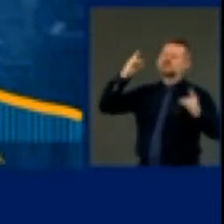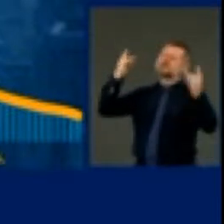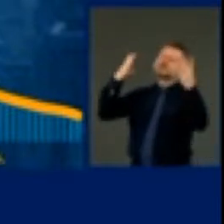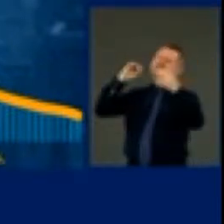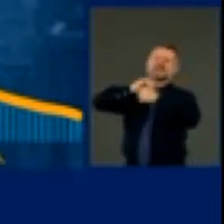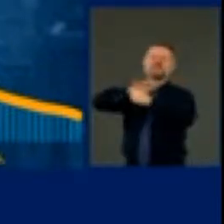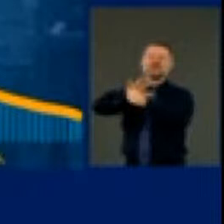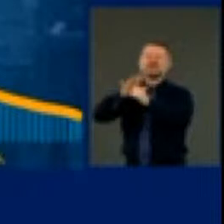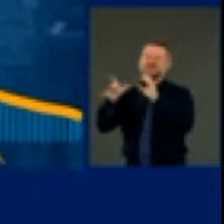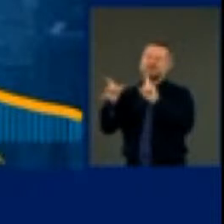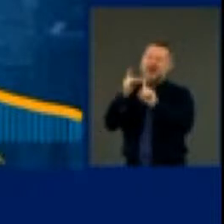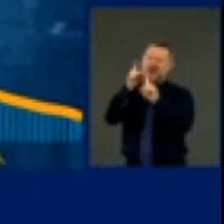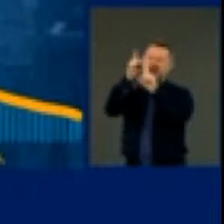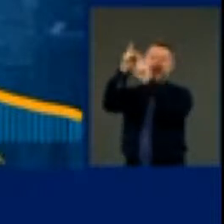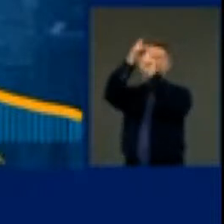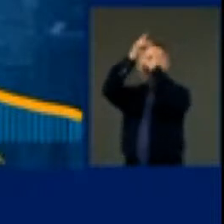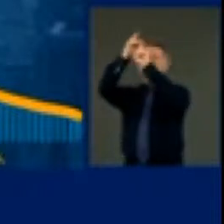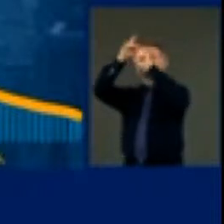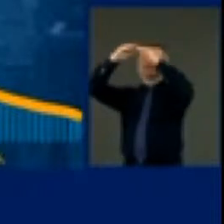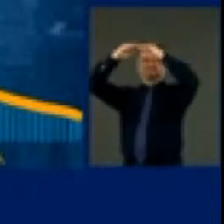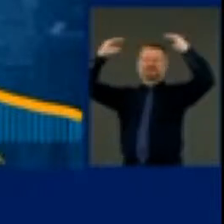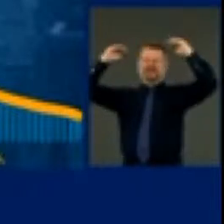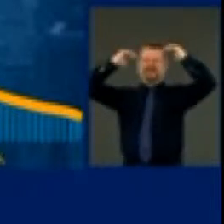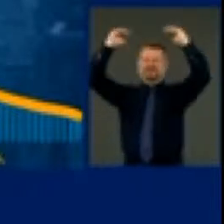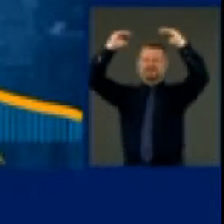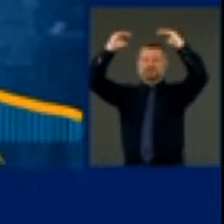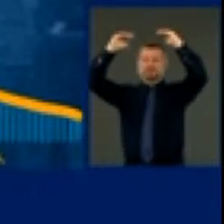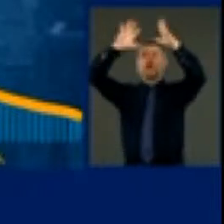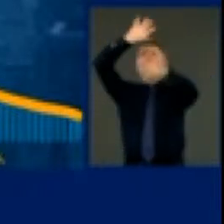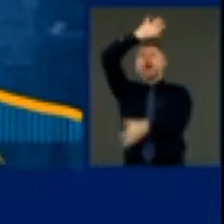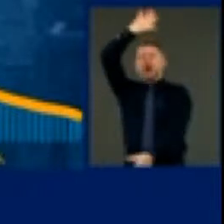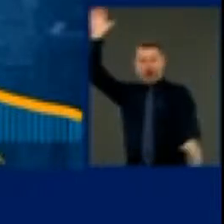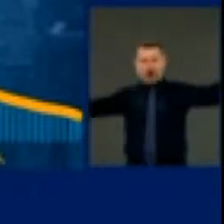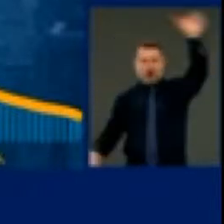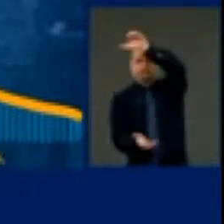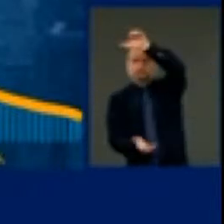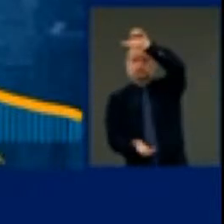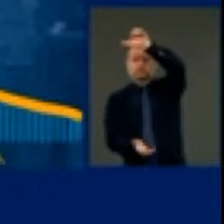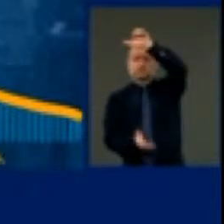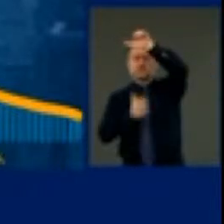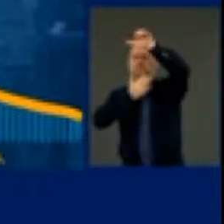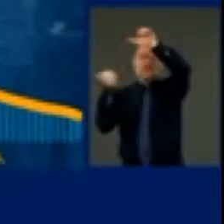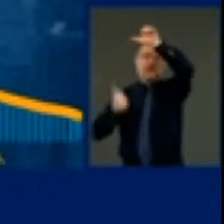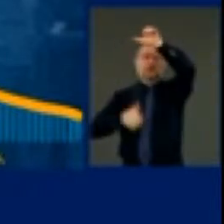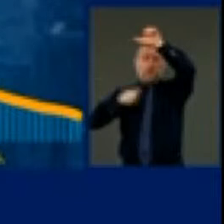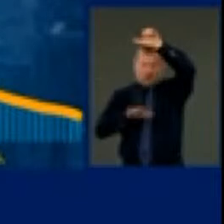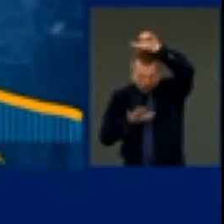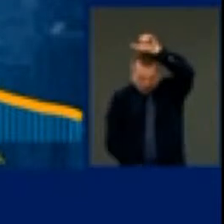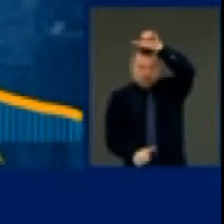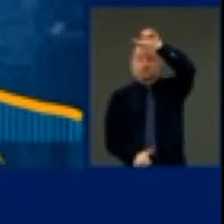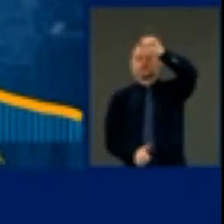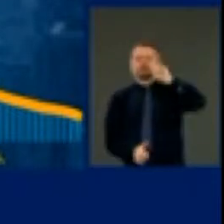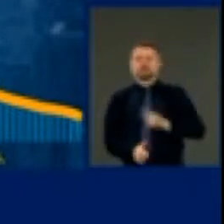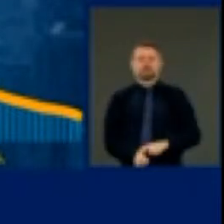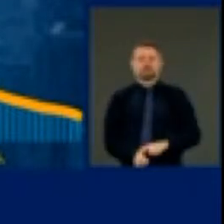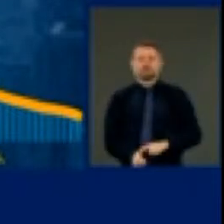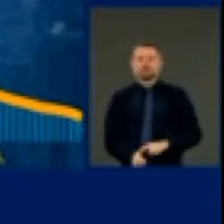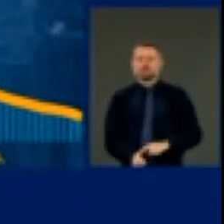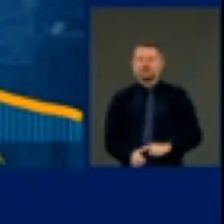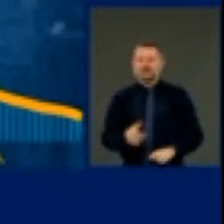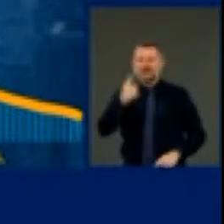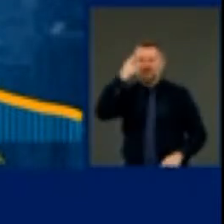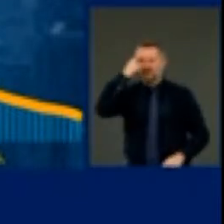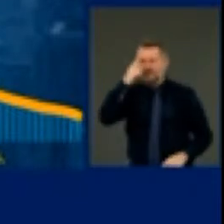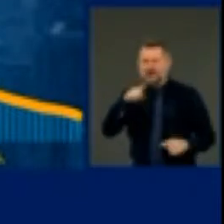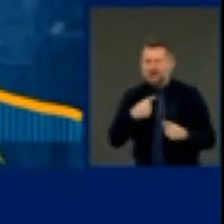country to the best infection rate in the country. Just think about that for a